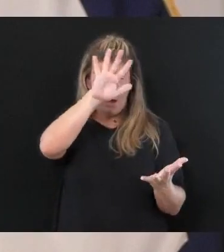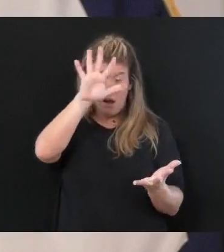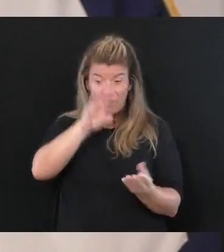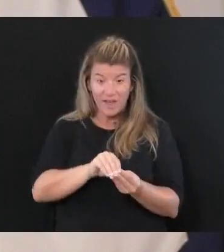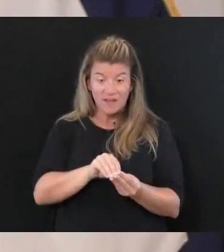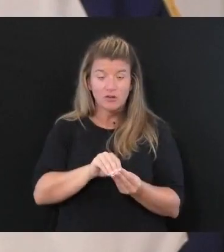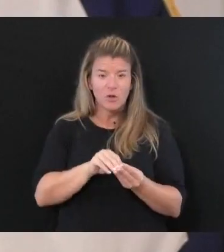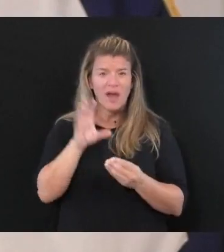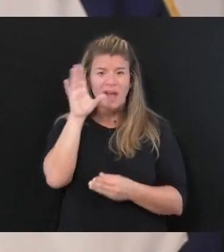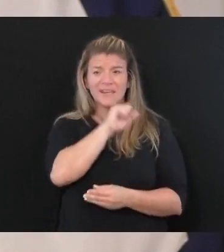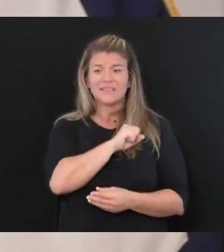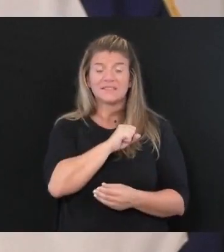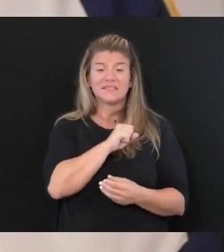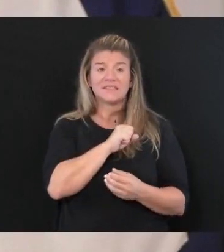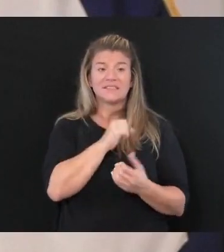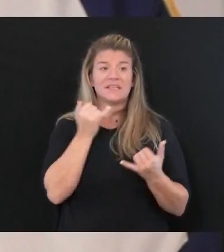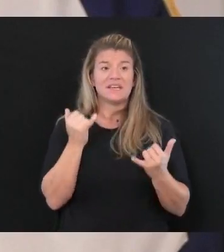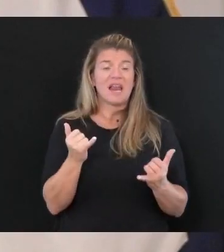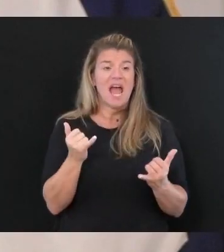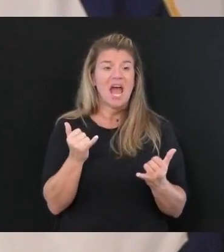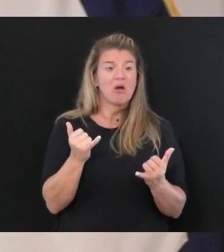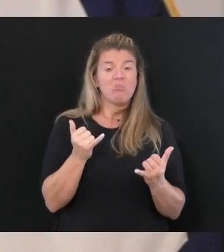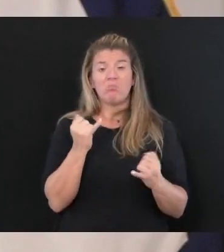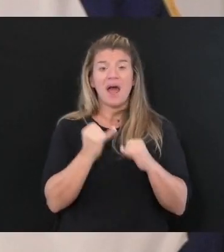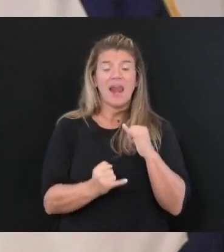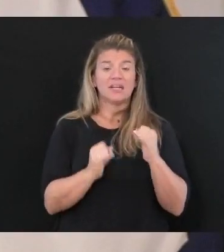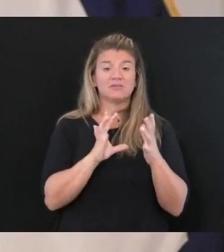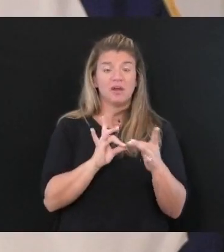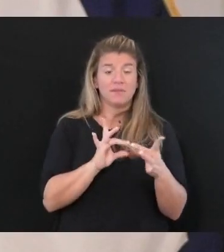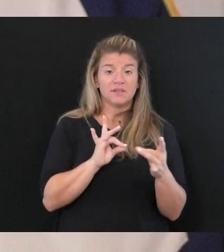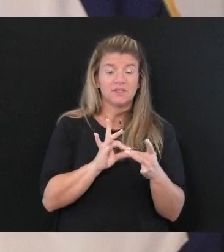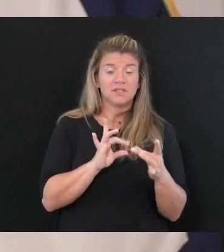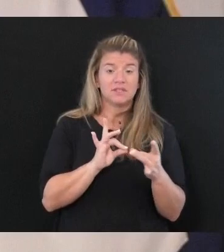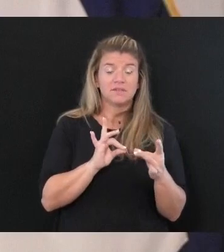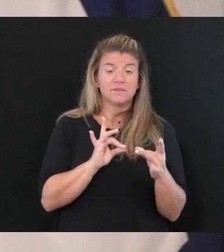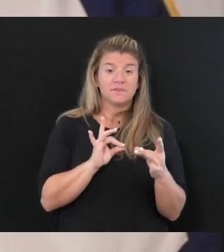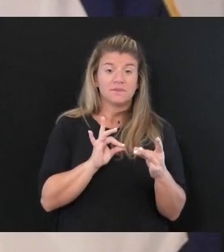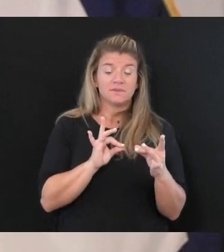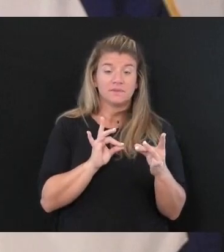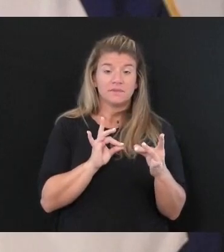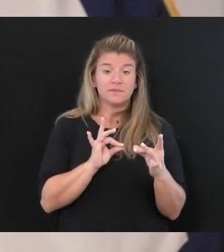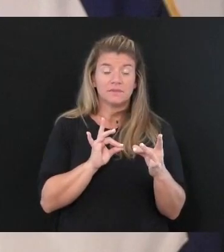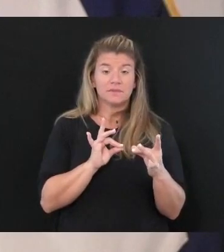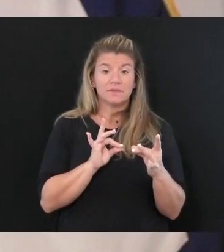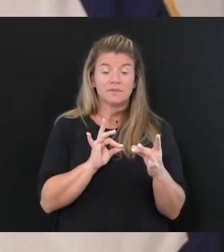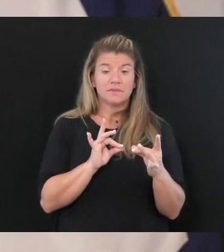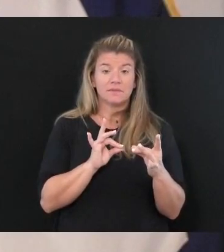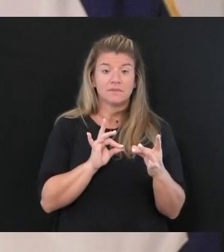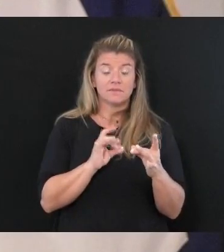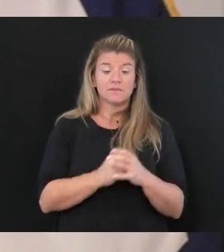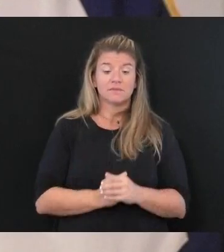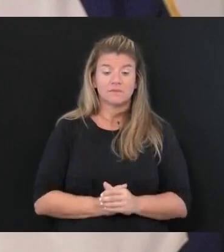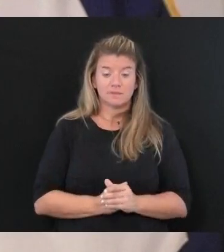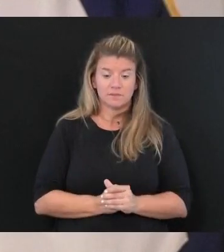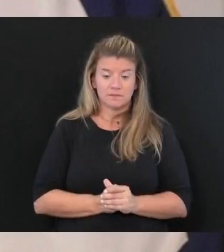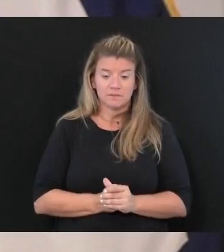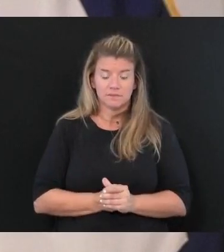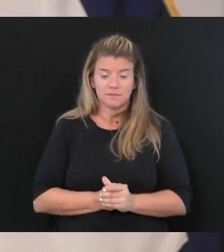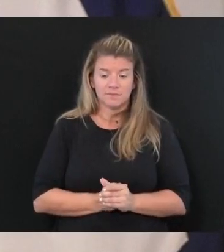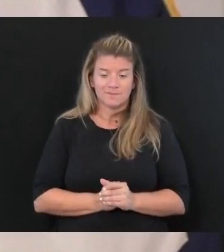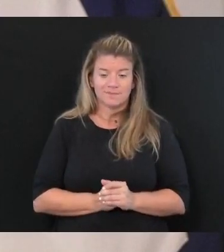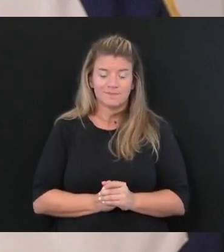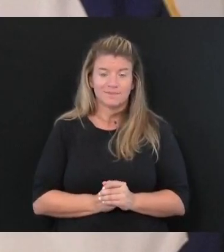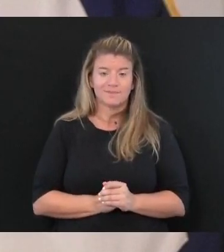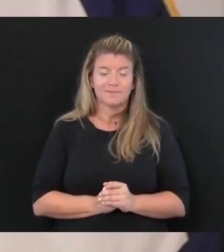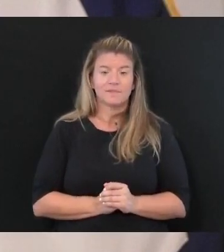the other thing that I have to add is I do know that from the